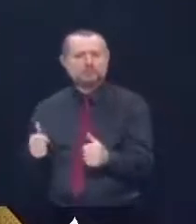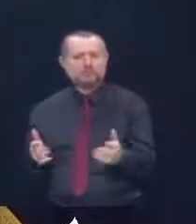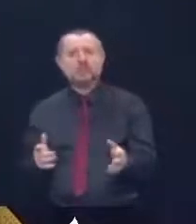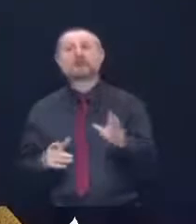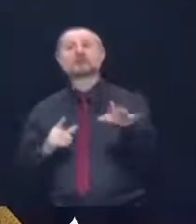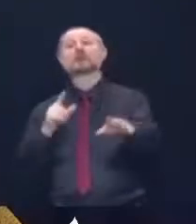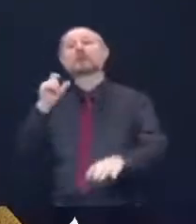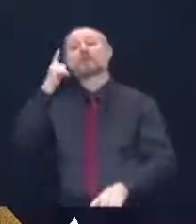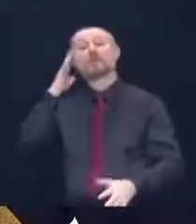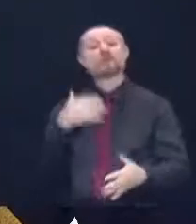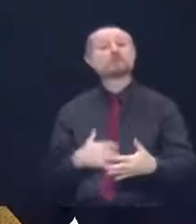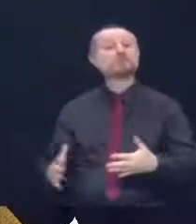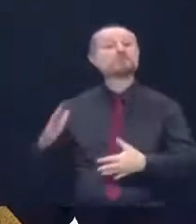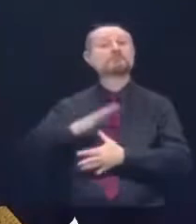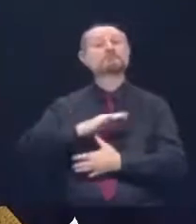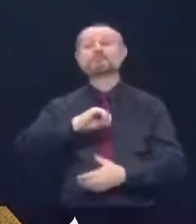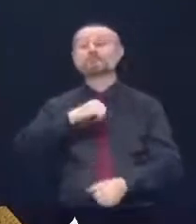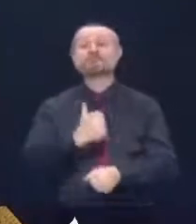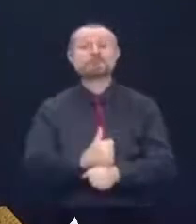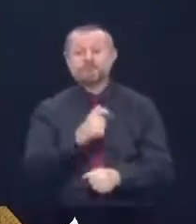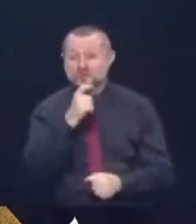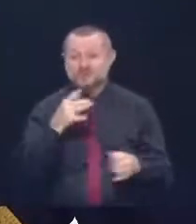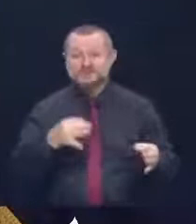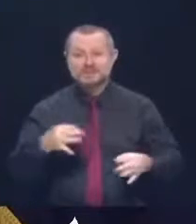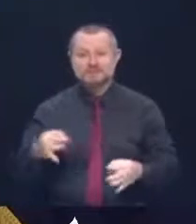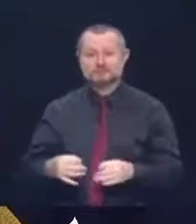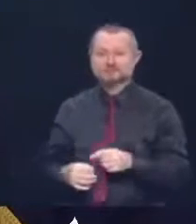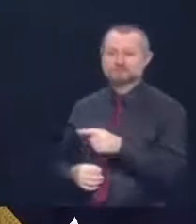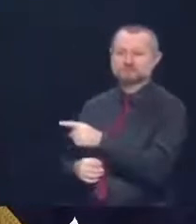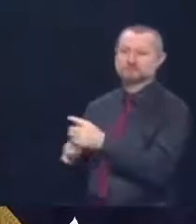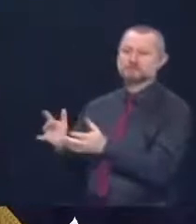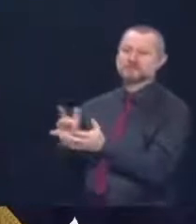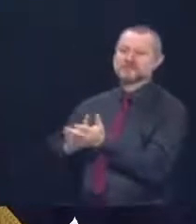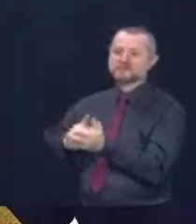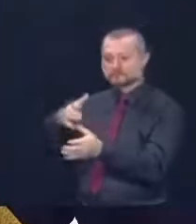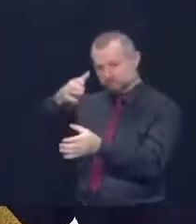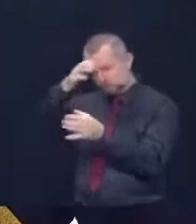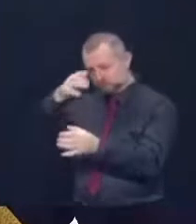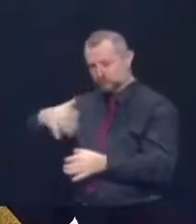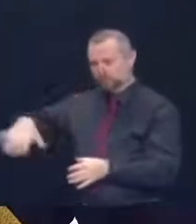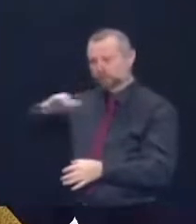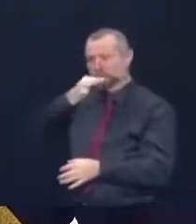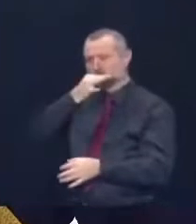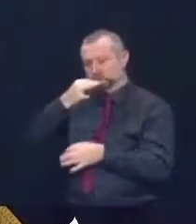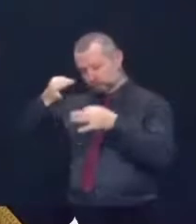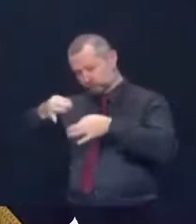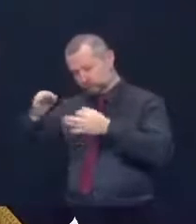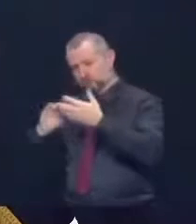prioritizations are done by medical personnel. You raise an interesting point.